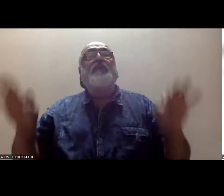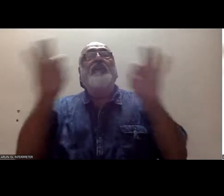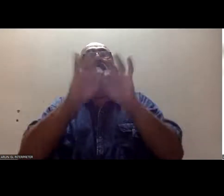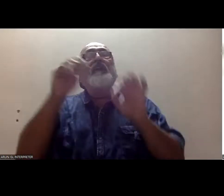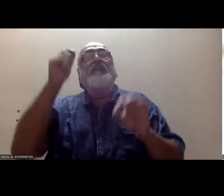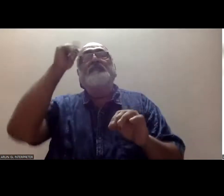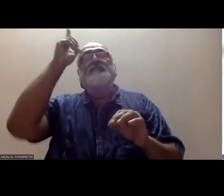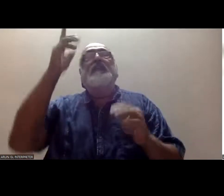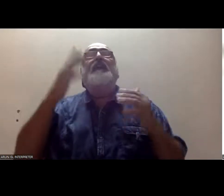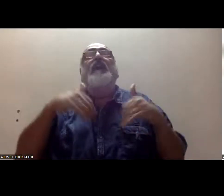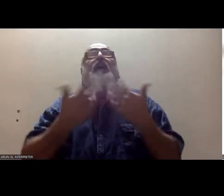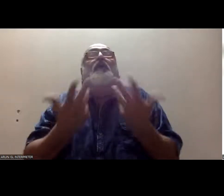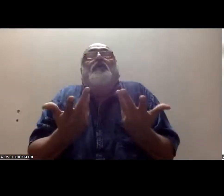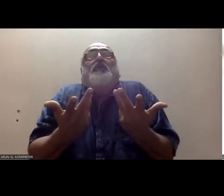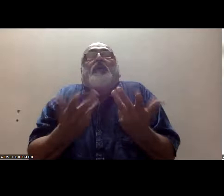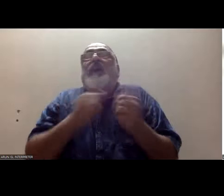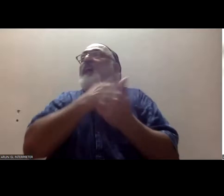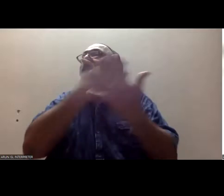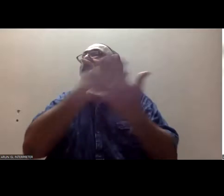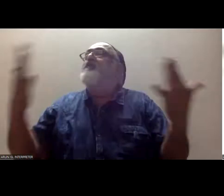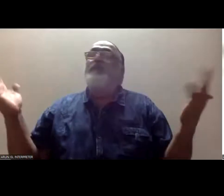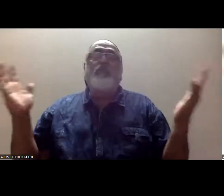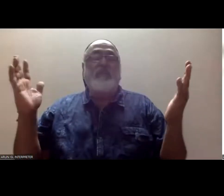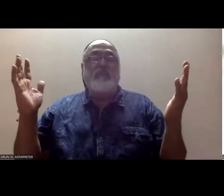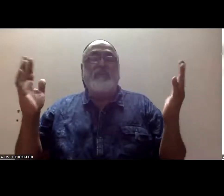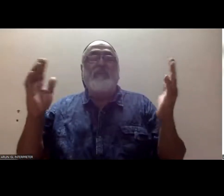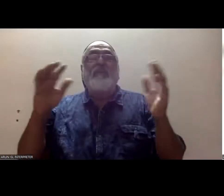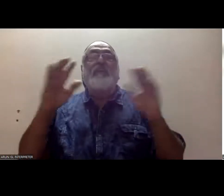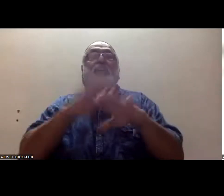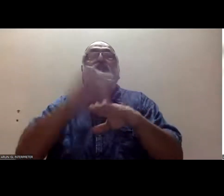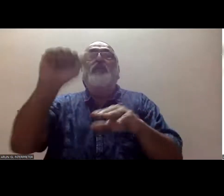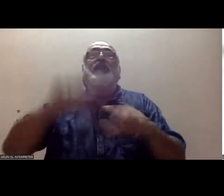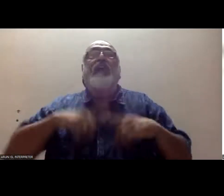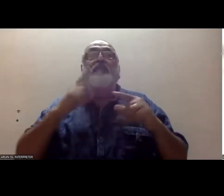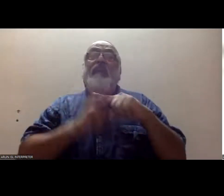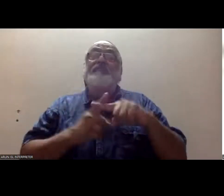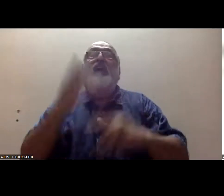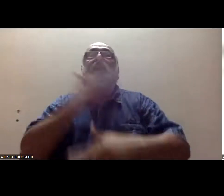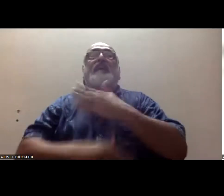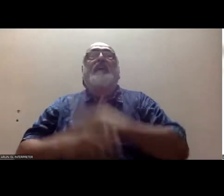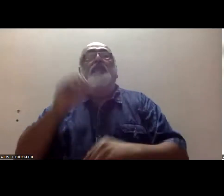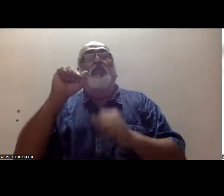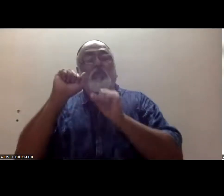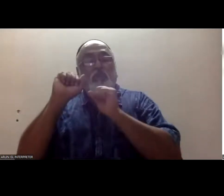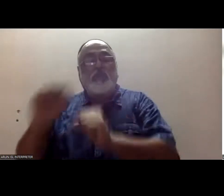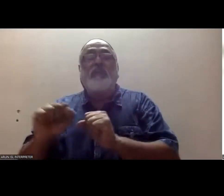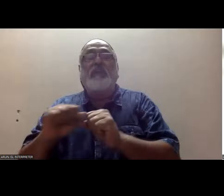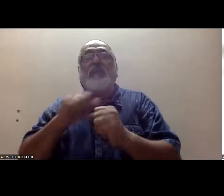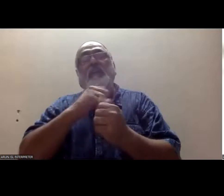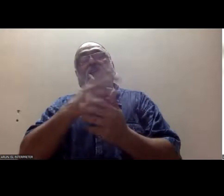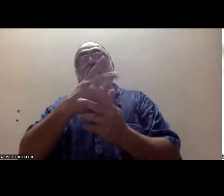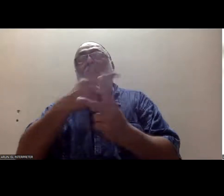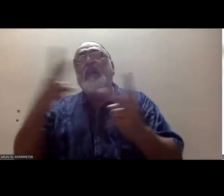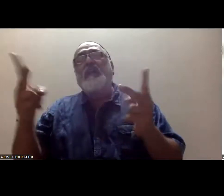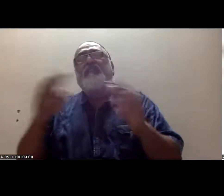touches upon the lives of everyone, including people with disabilities, and not just them, even other major sections of